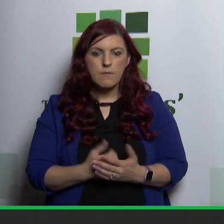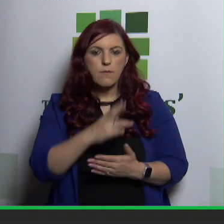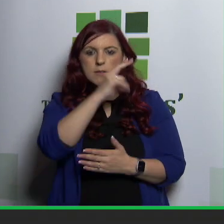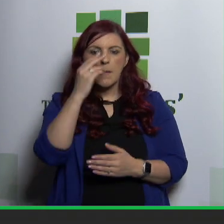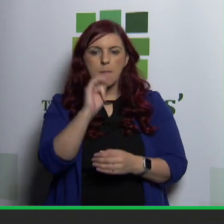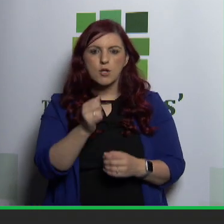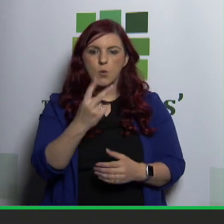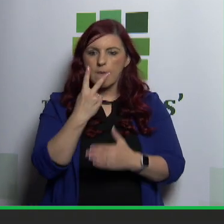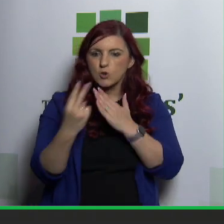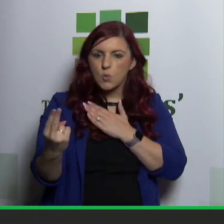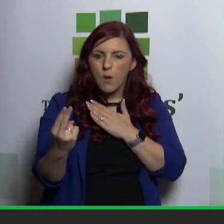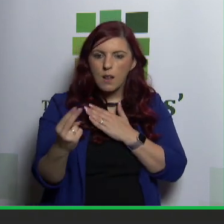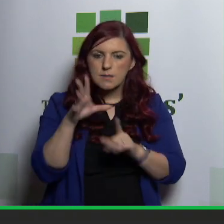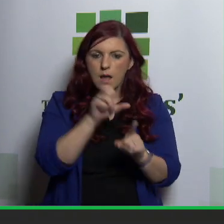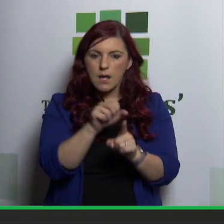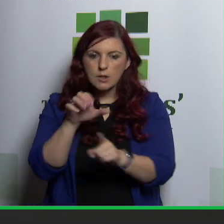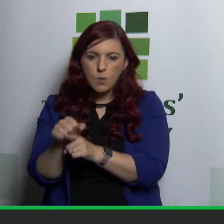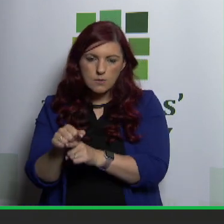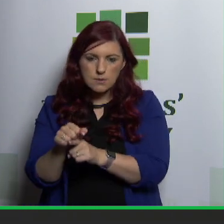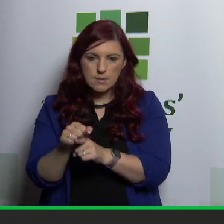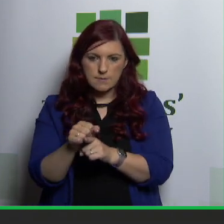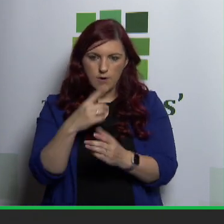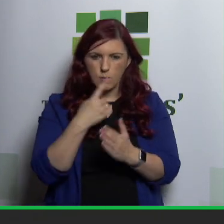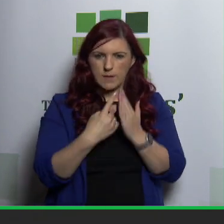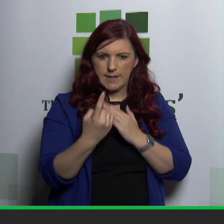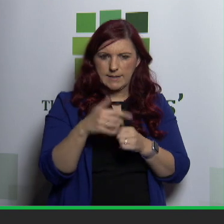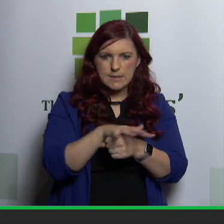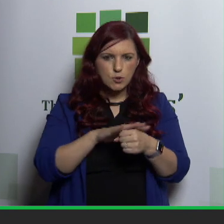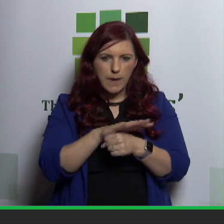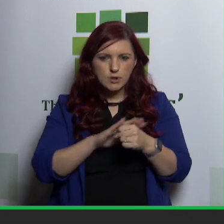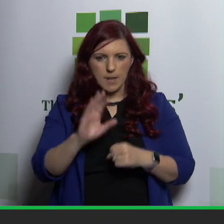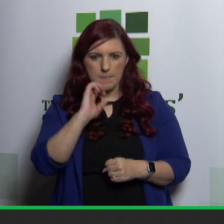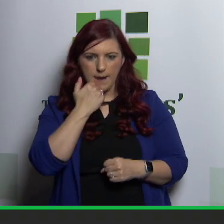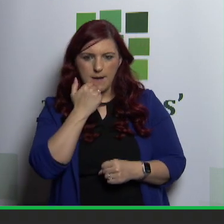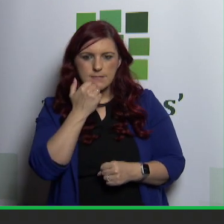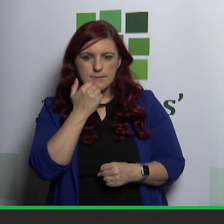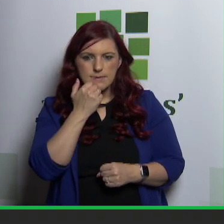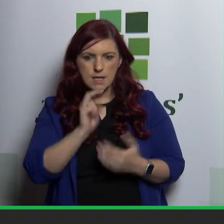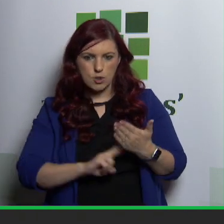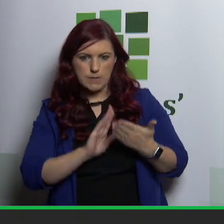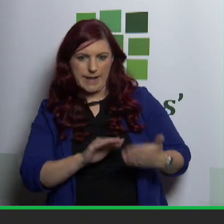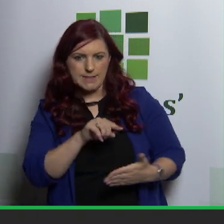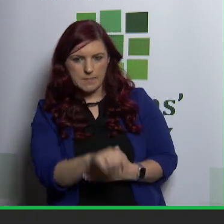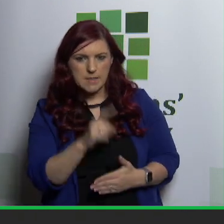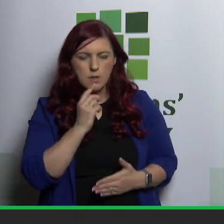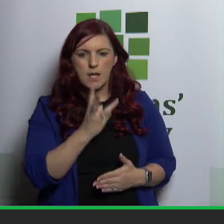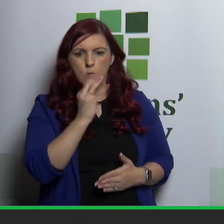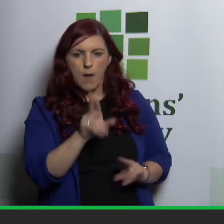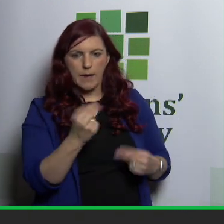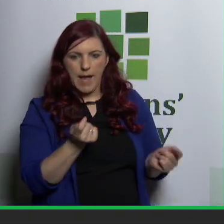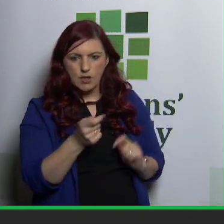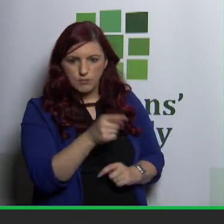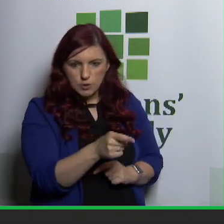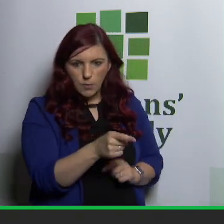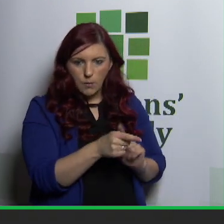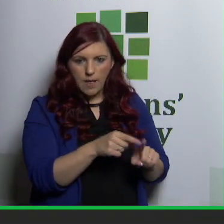dual diagnosis is put in a very unique position because it's used against you to say this is why we can't treat